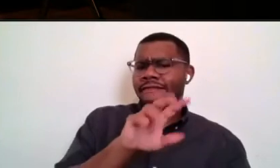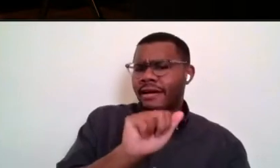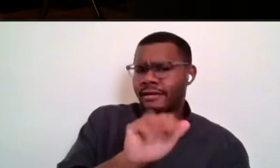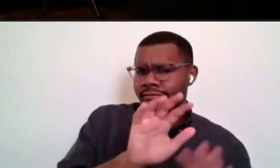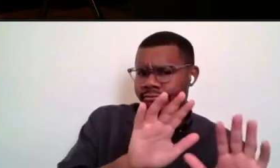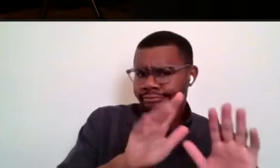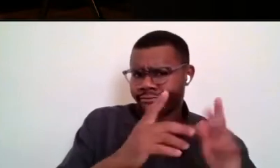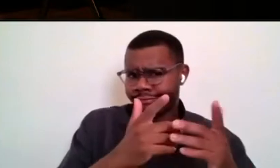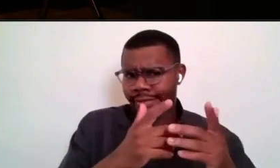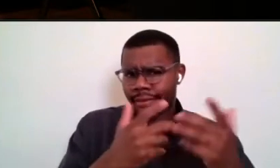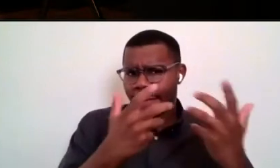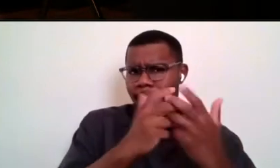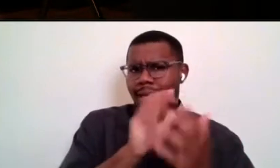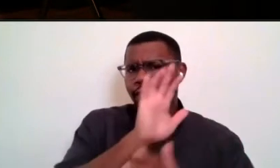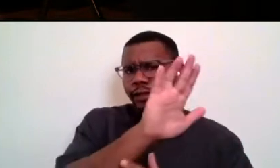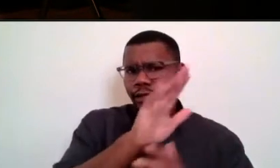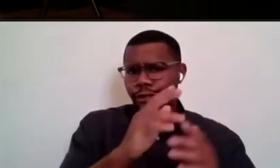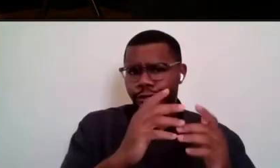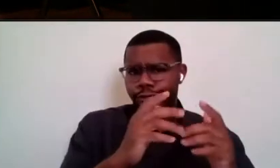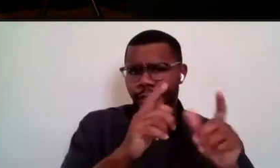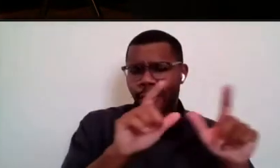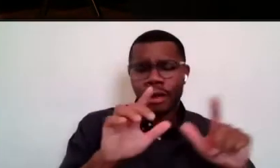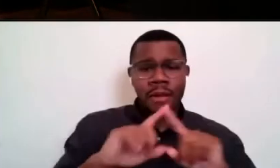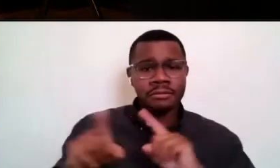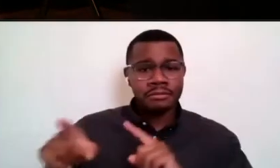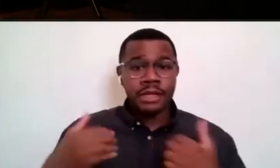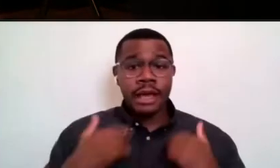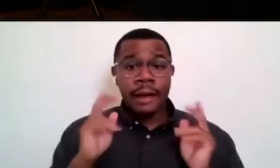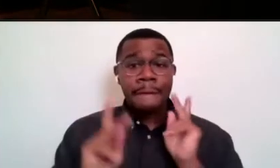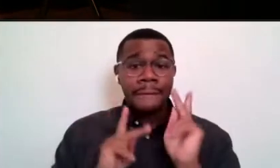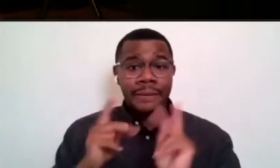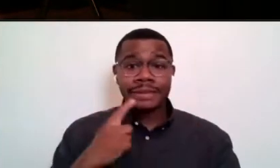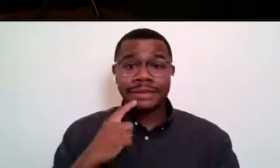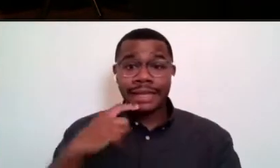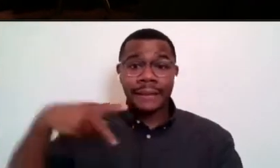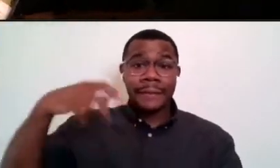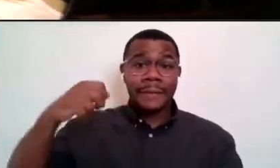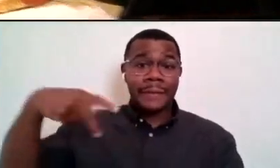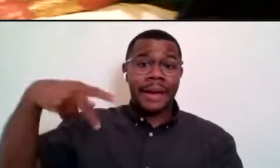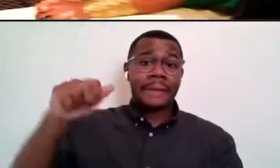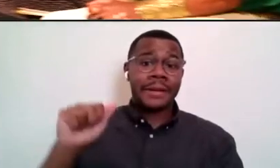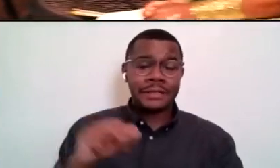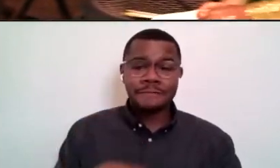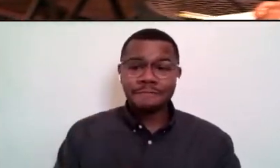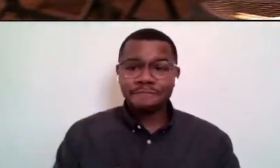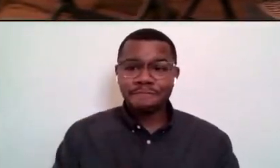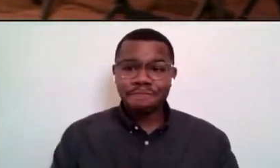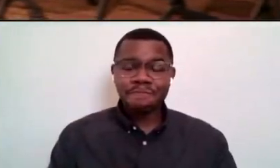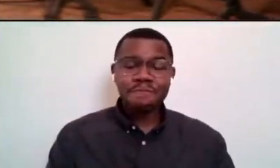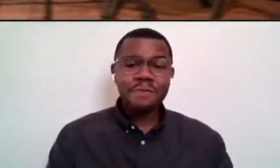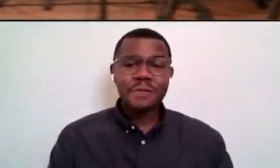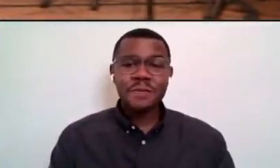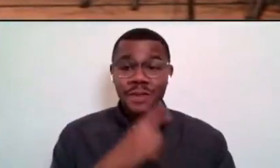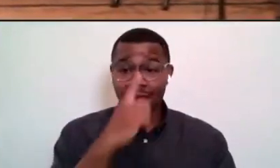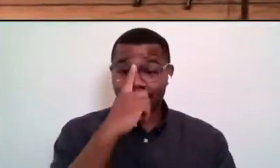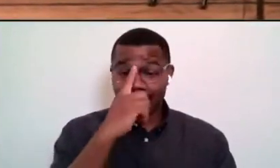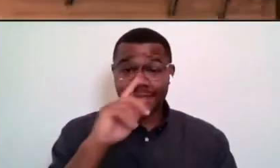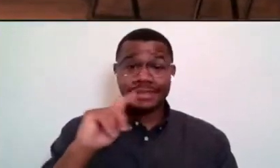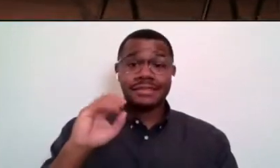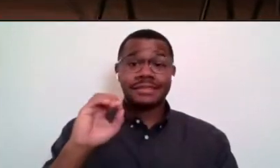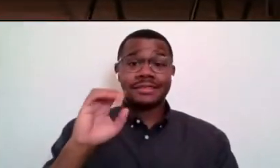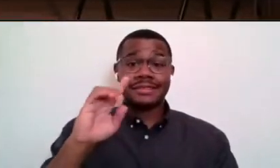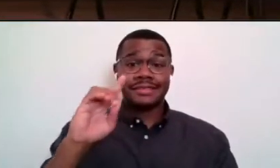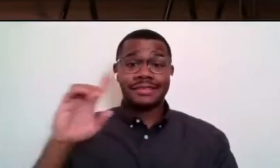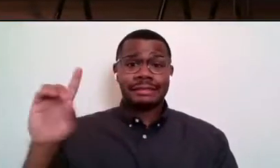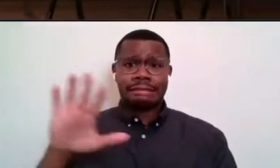Well, I hate to be the one to break in because this is so beautiful. This is fun. And we had a request